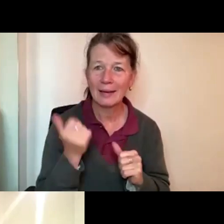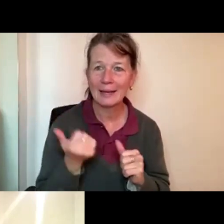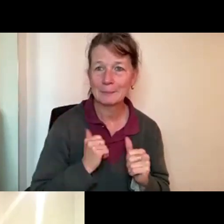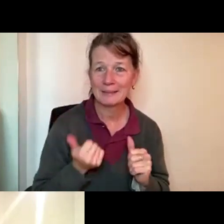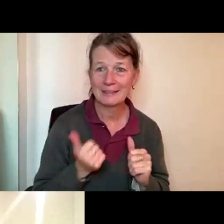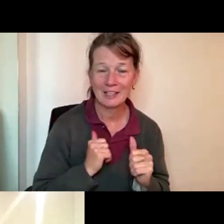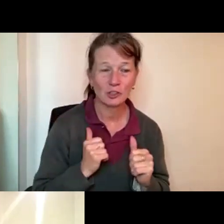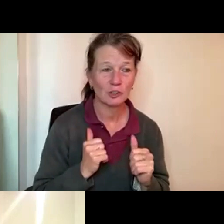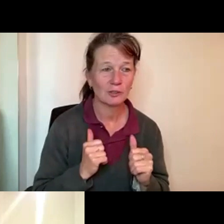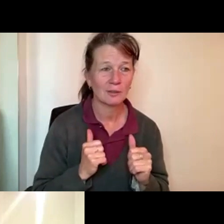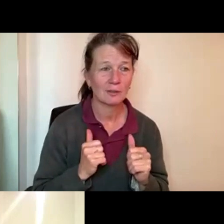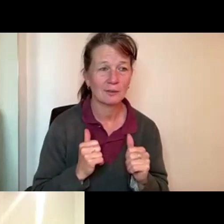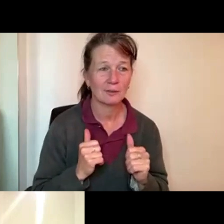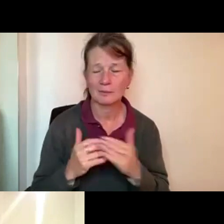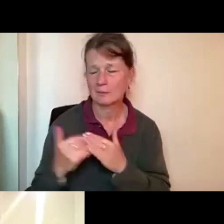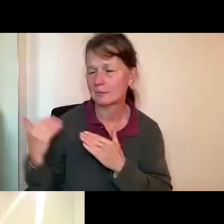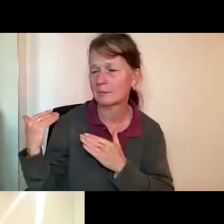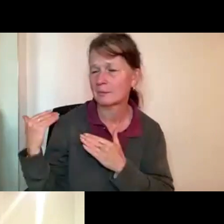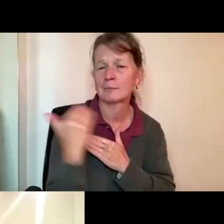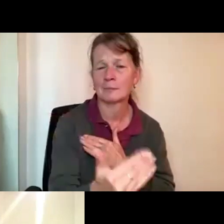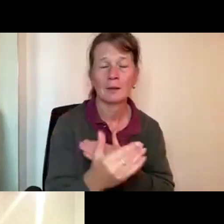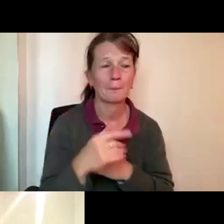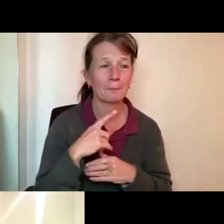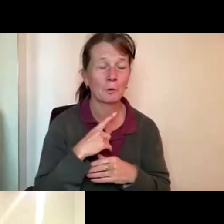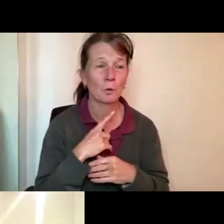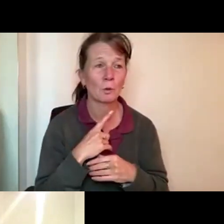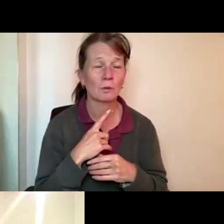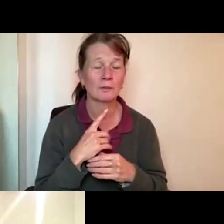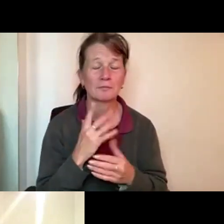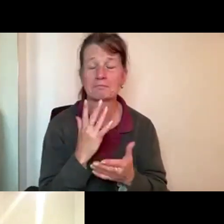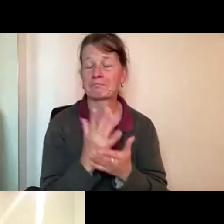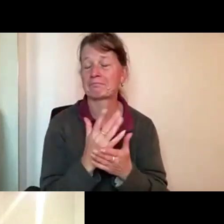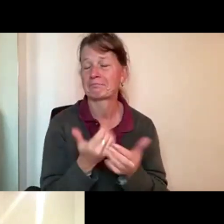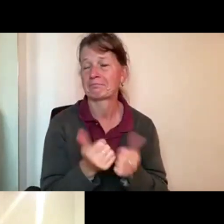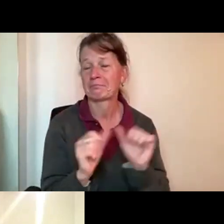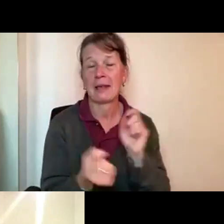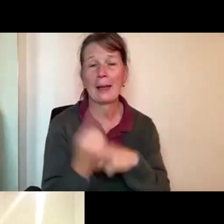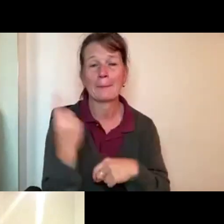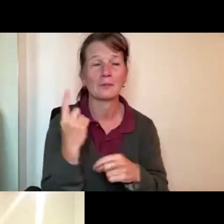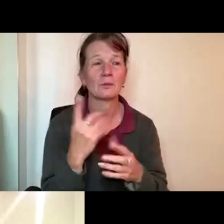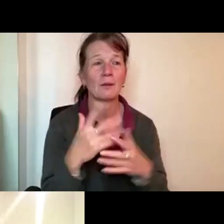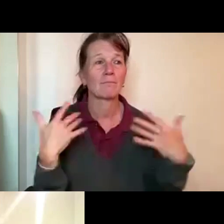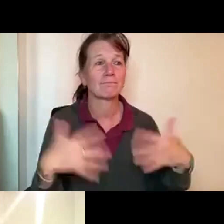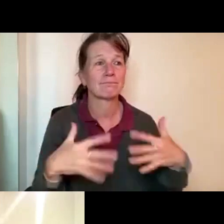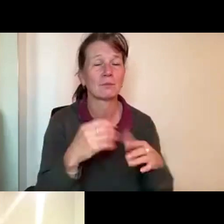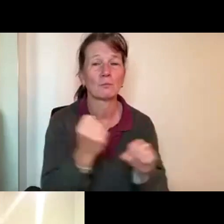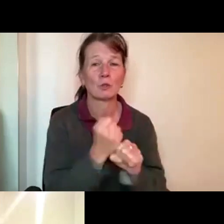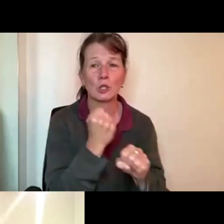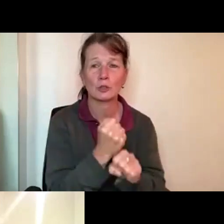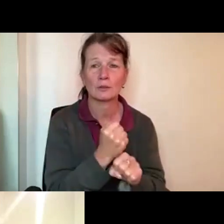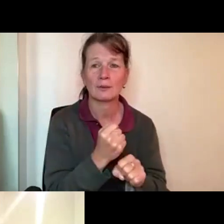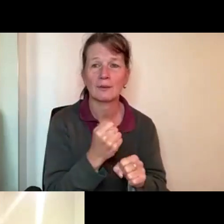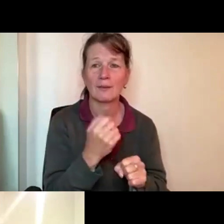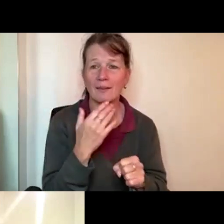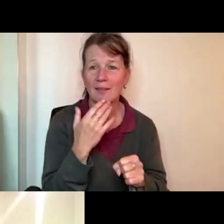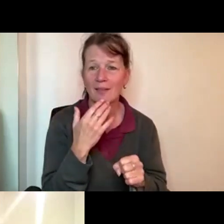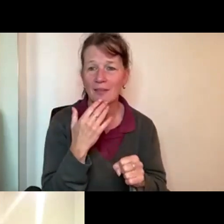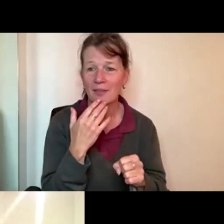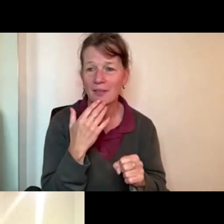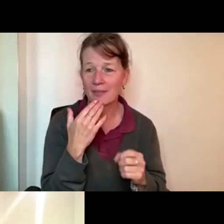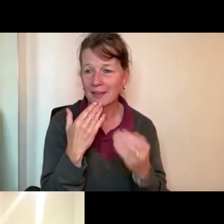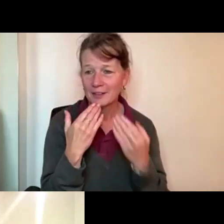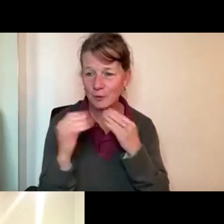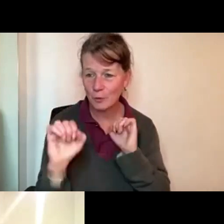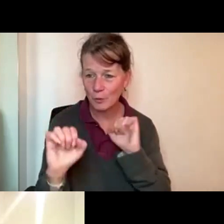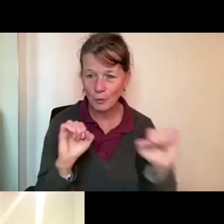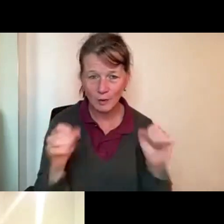really went even beyond because it turned out to be quite an extraordinary production, thanks to Mathilde, extraordinary